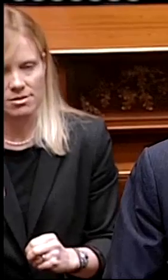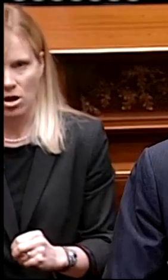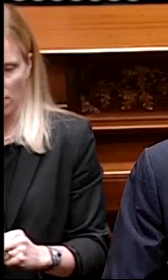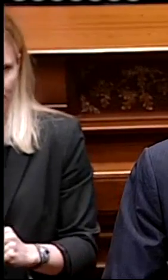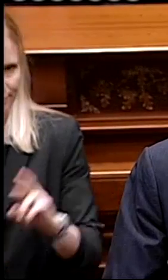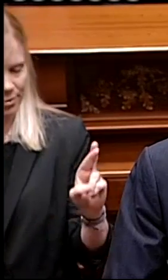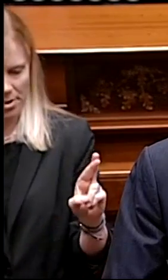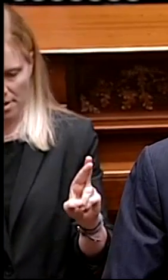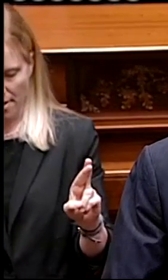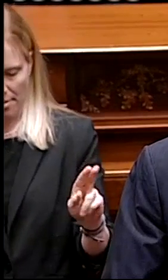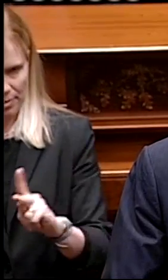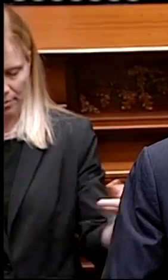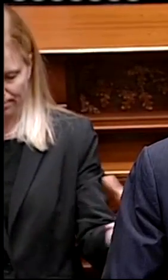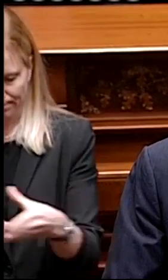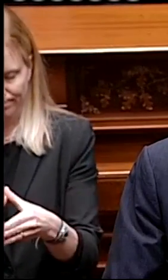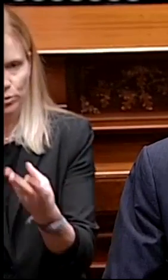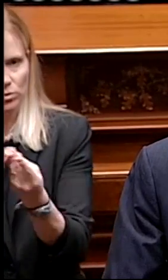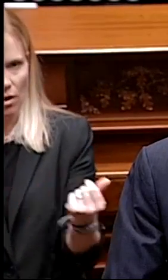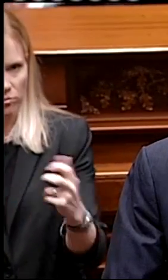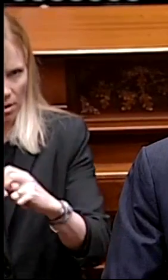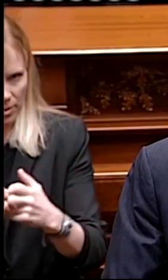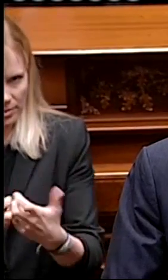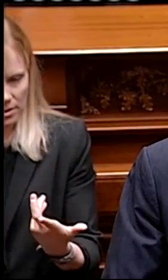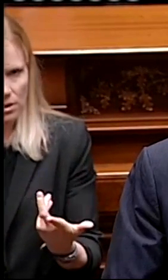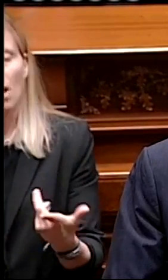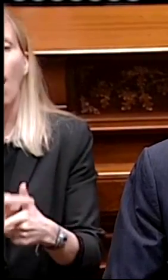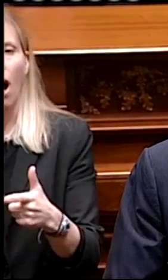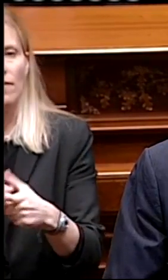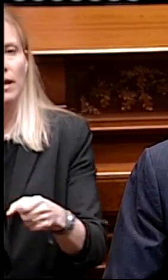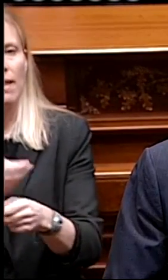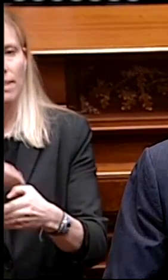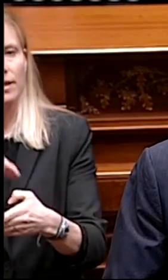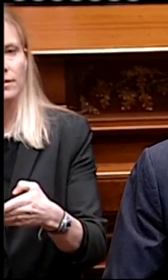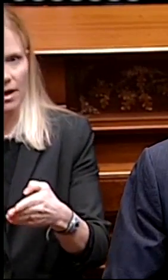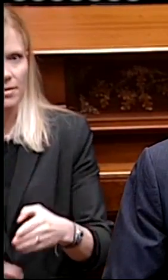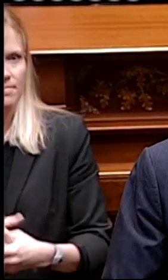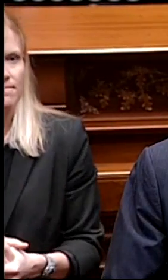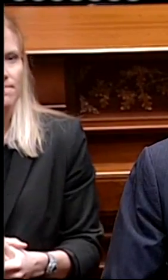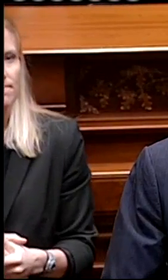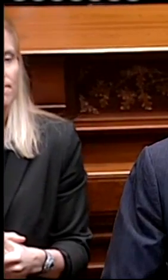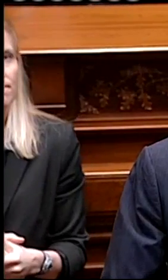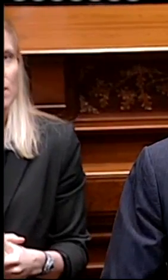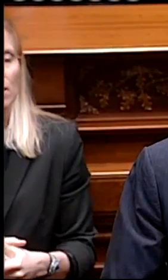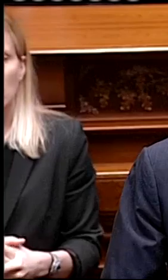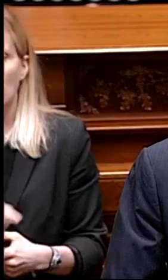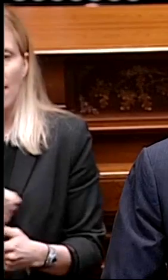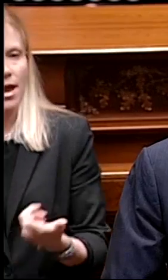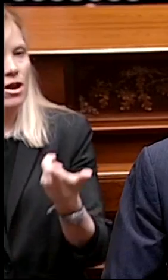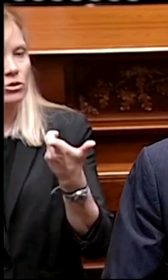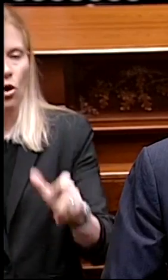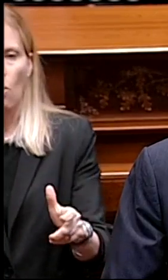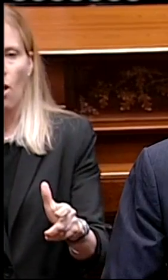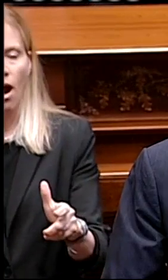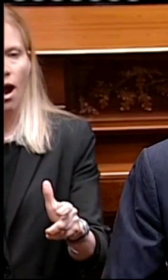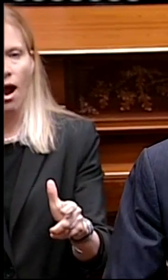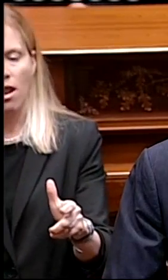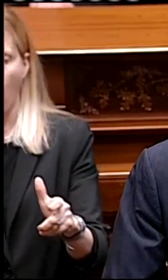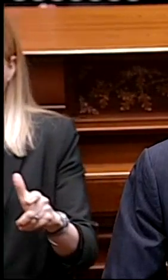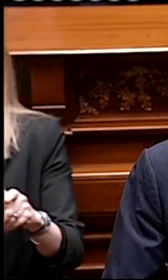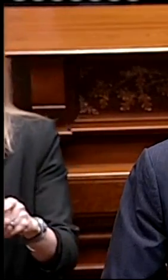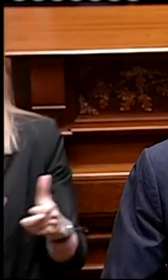come together to solve problems and get things done. They don't want partisan